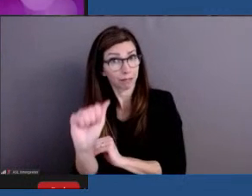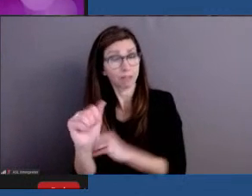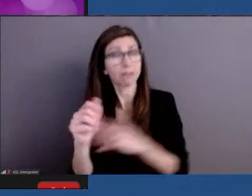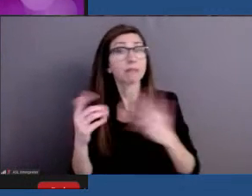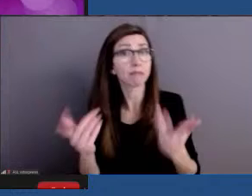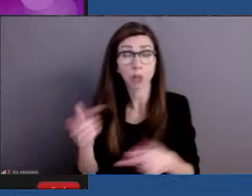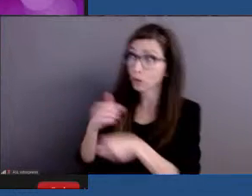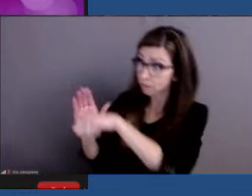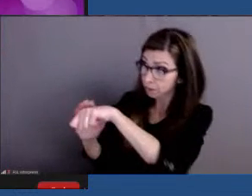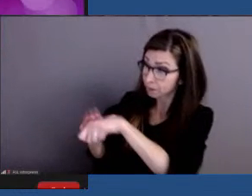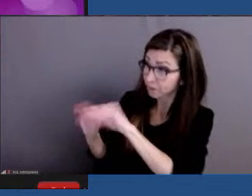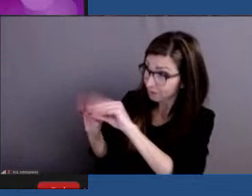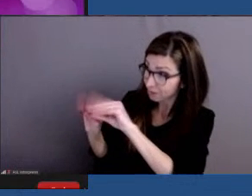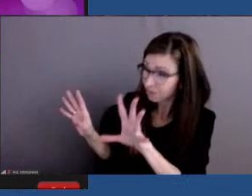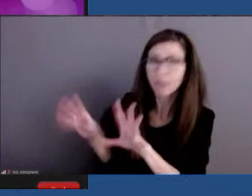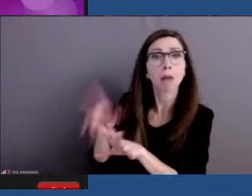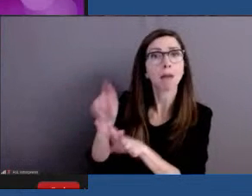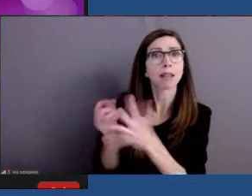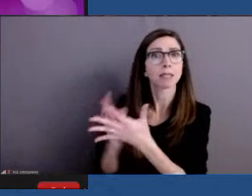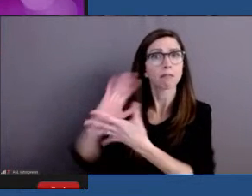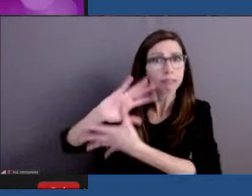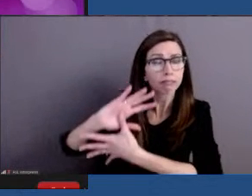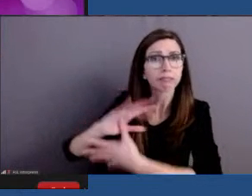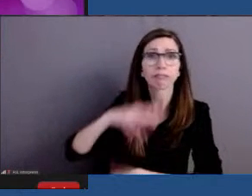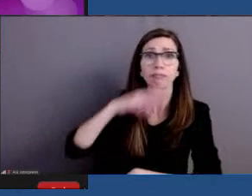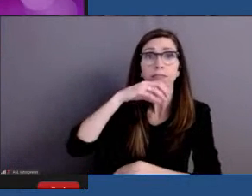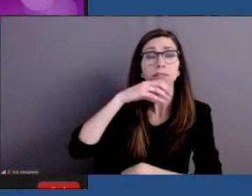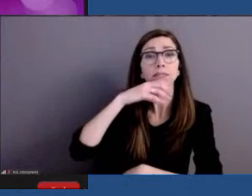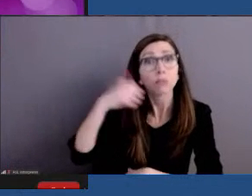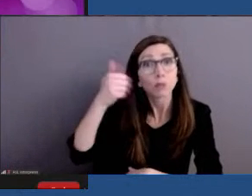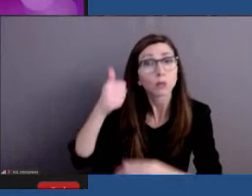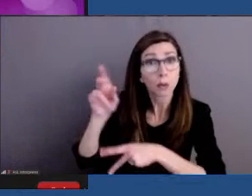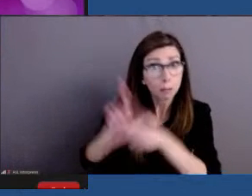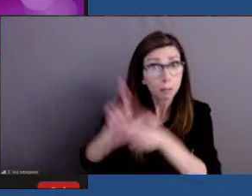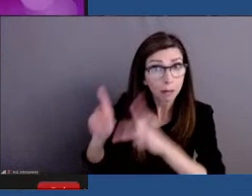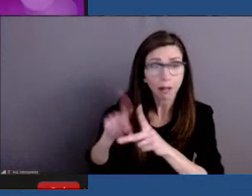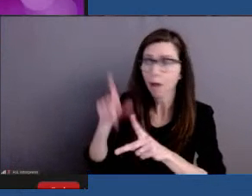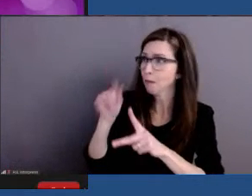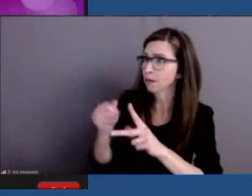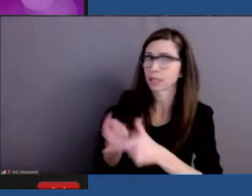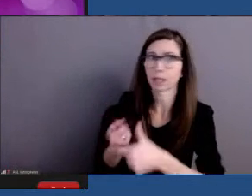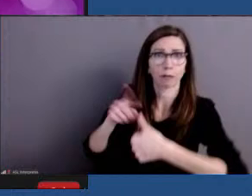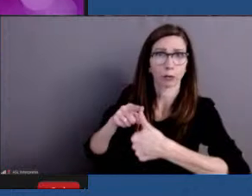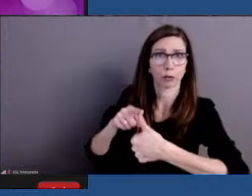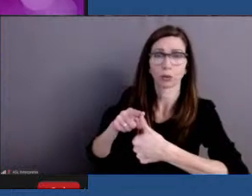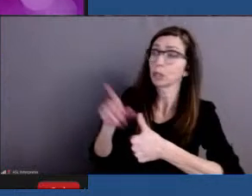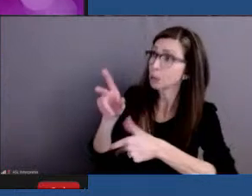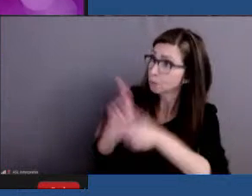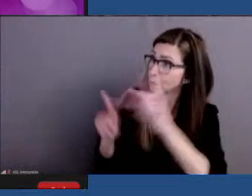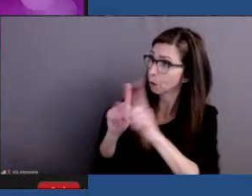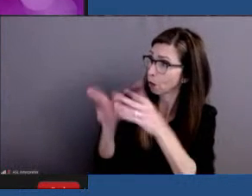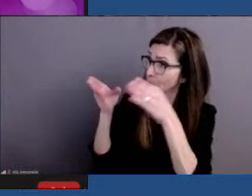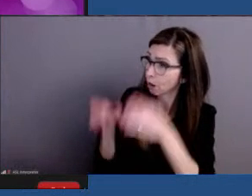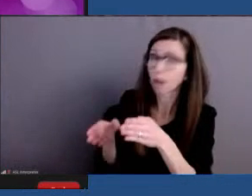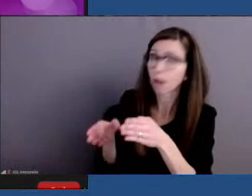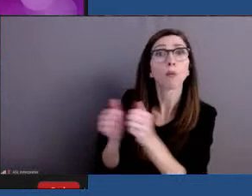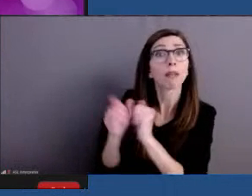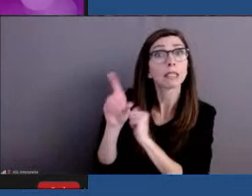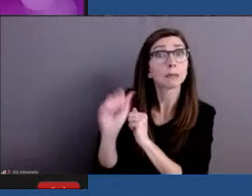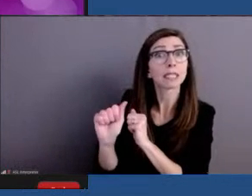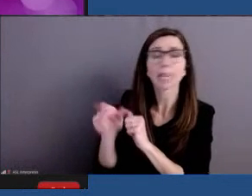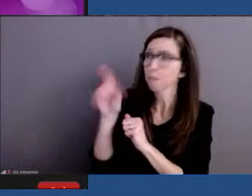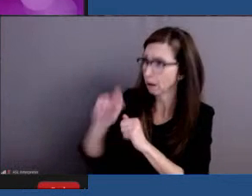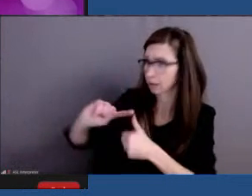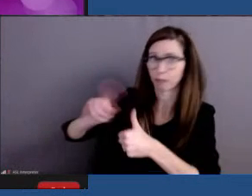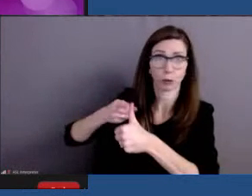of seniors and disabled persons has to prevail over the needs of other users of multi-use pathways.